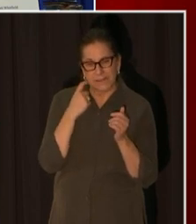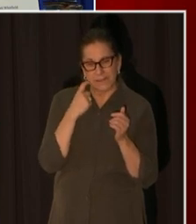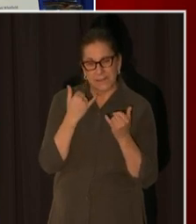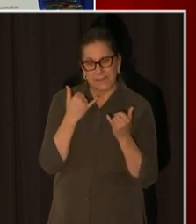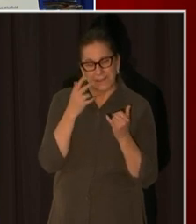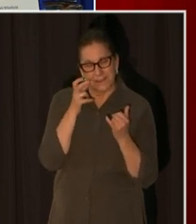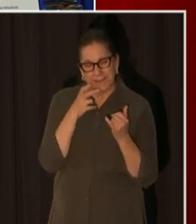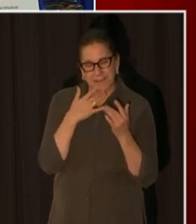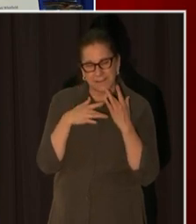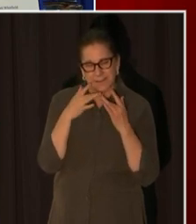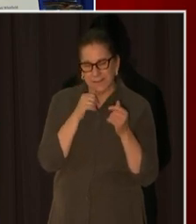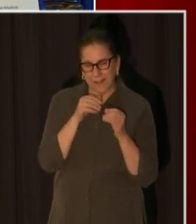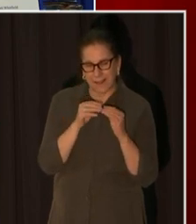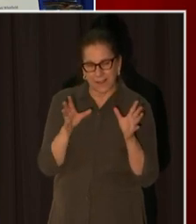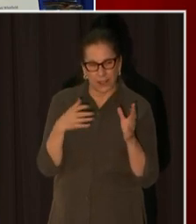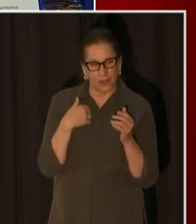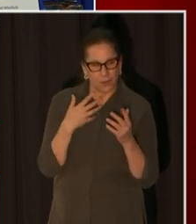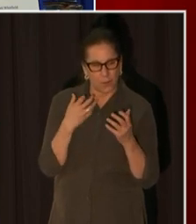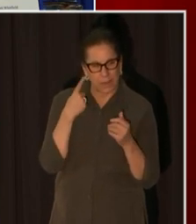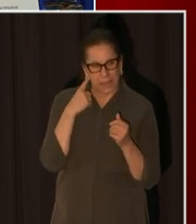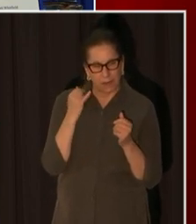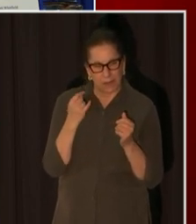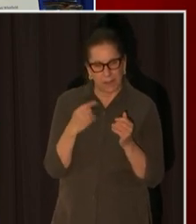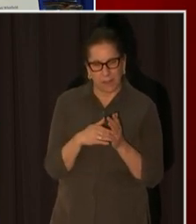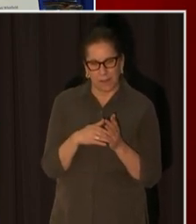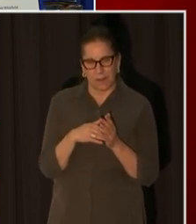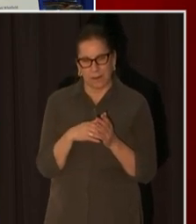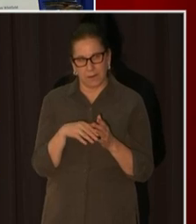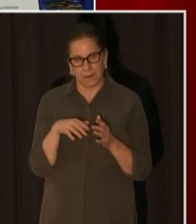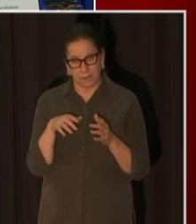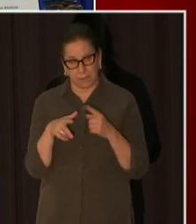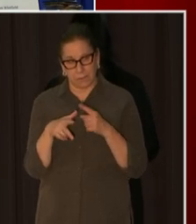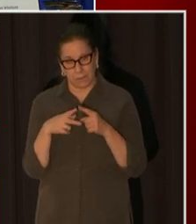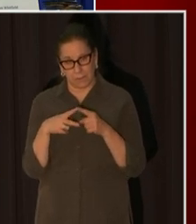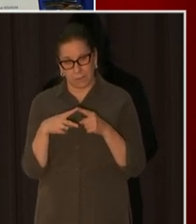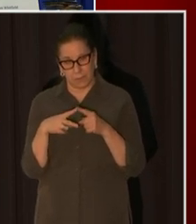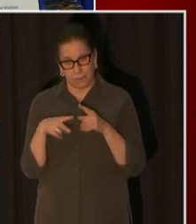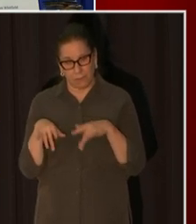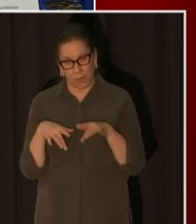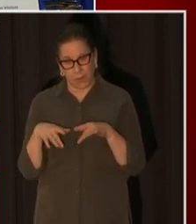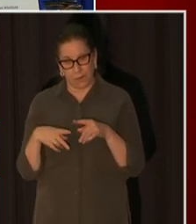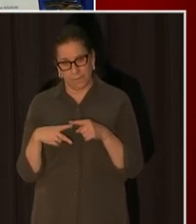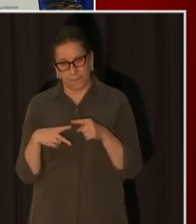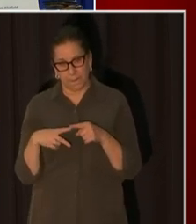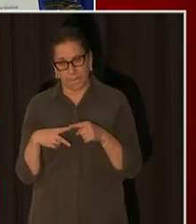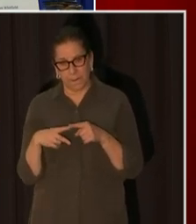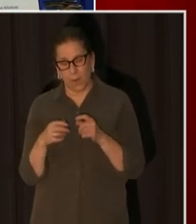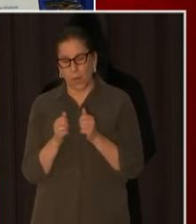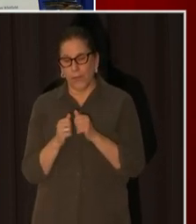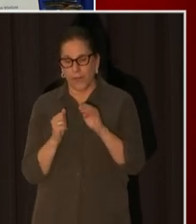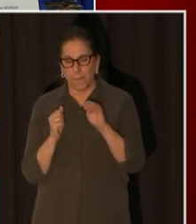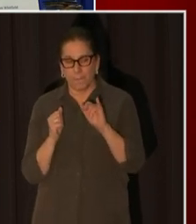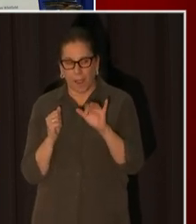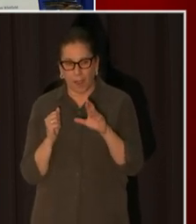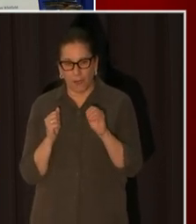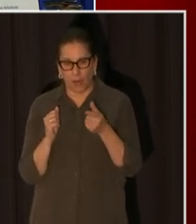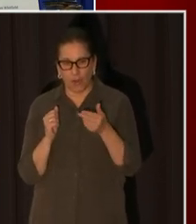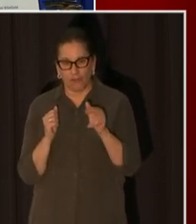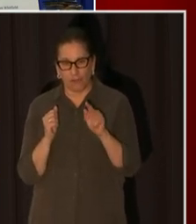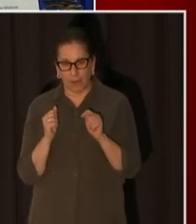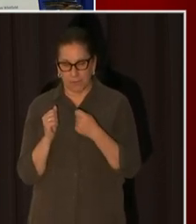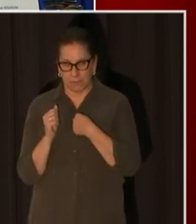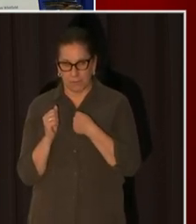sorting through those applications. Just so you know, that's a larger number than I would say any of our Great Street